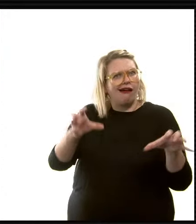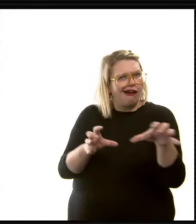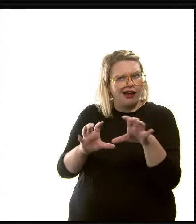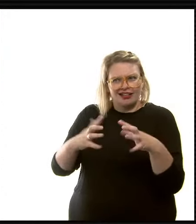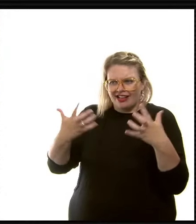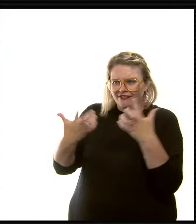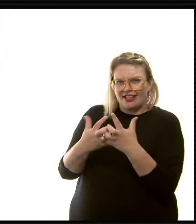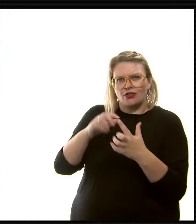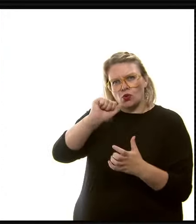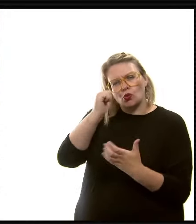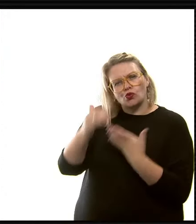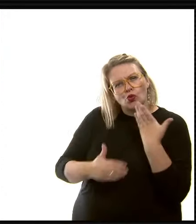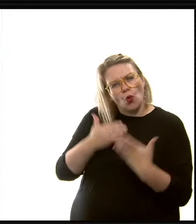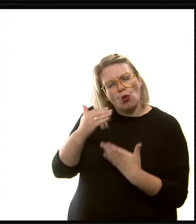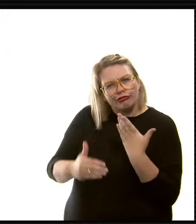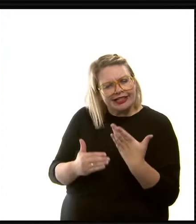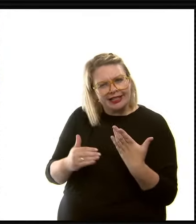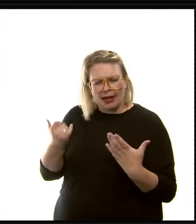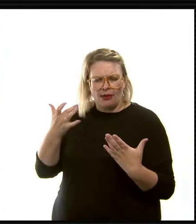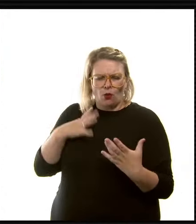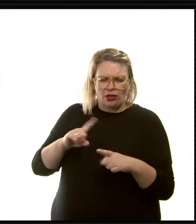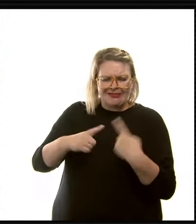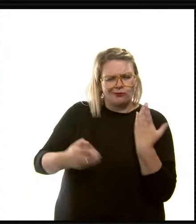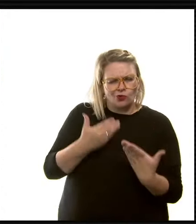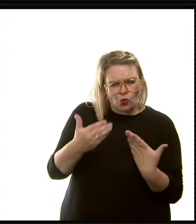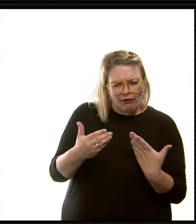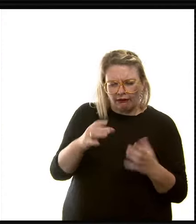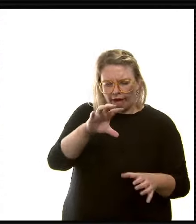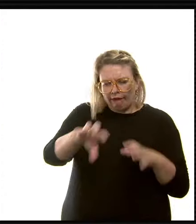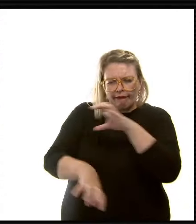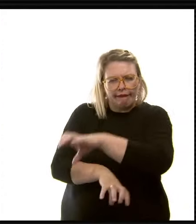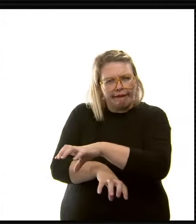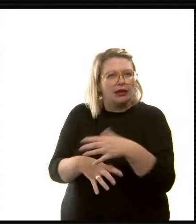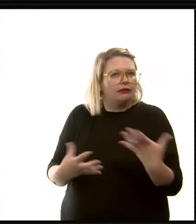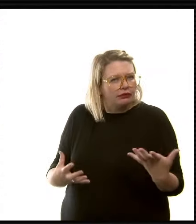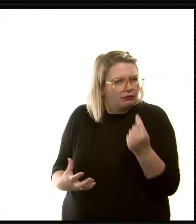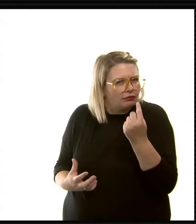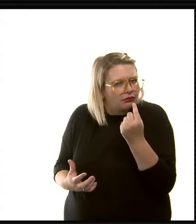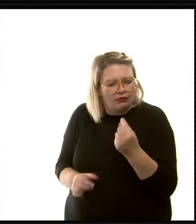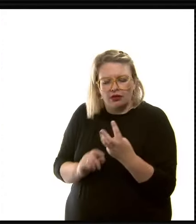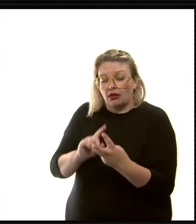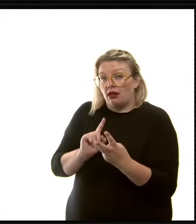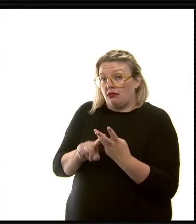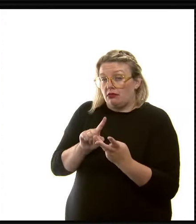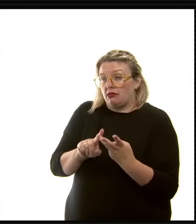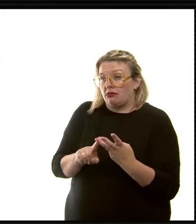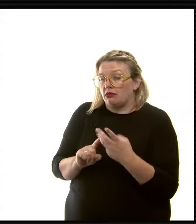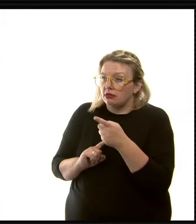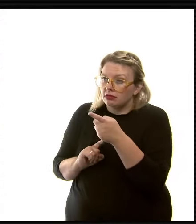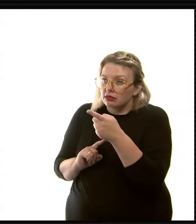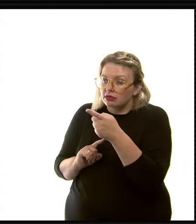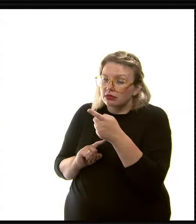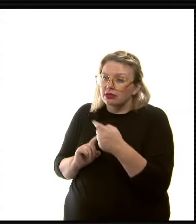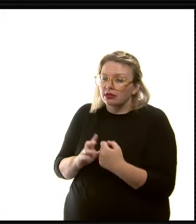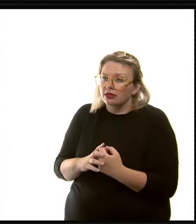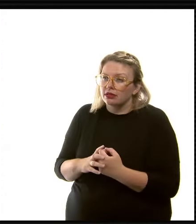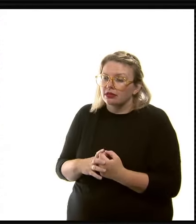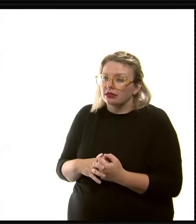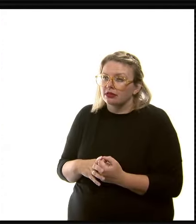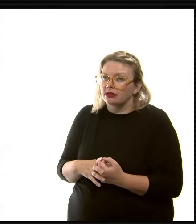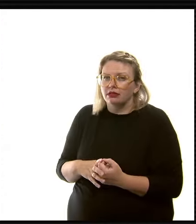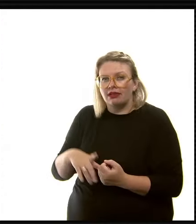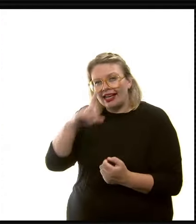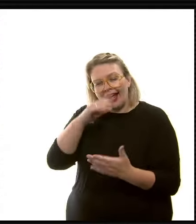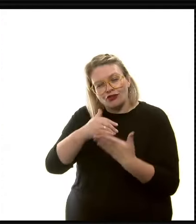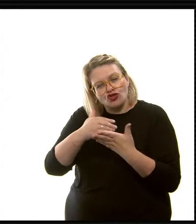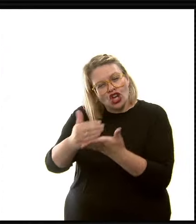fit the story that you want to play with your playsets. And last but not least, you can experience these Lego sets in a shared way